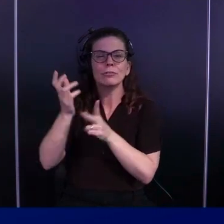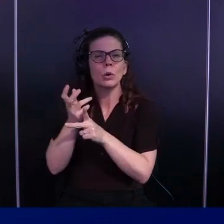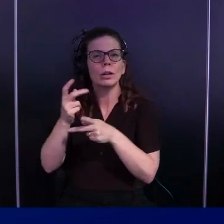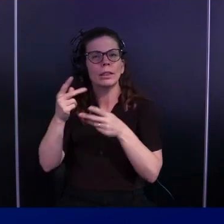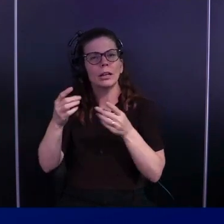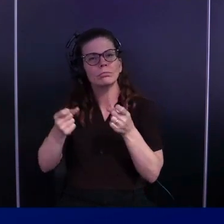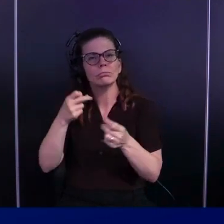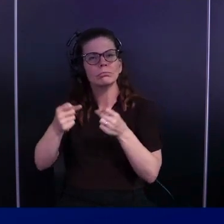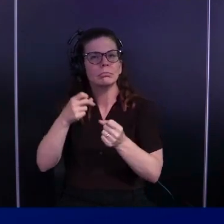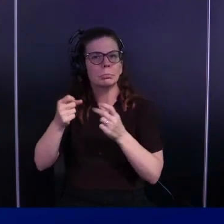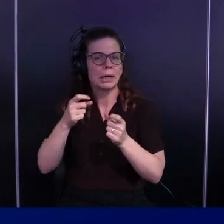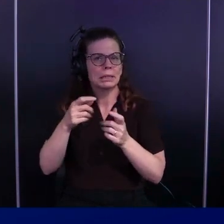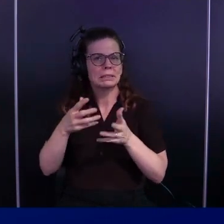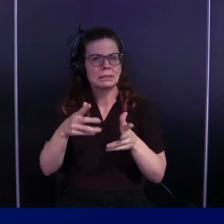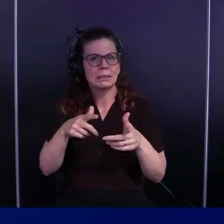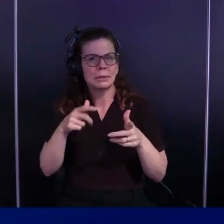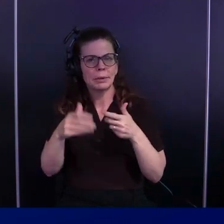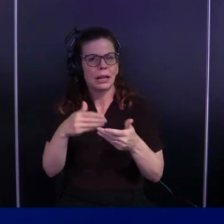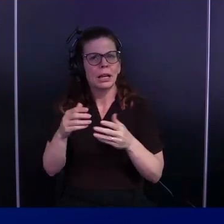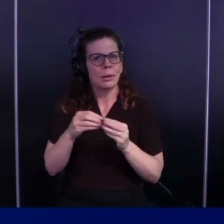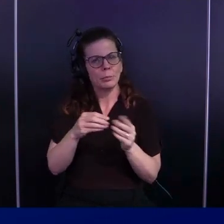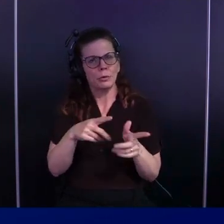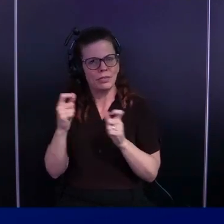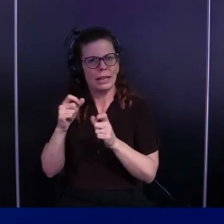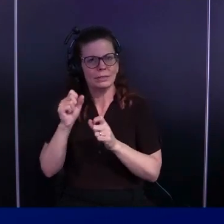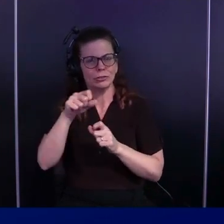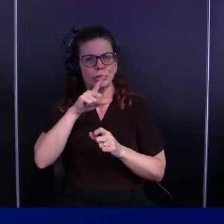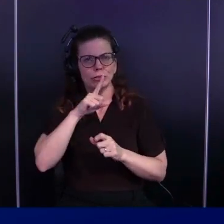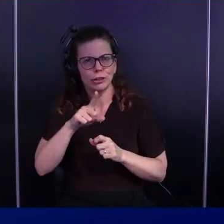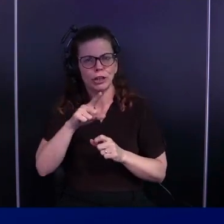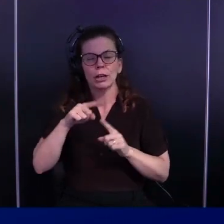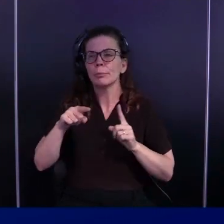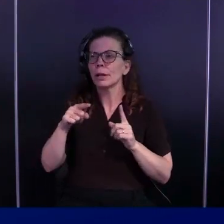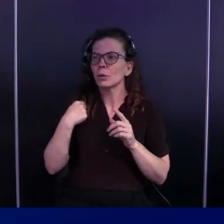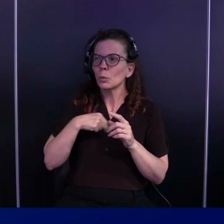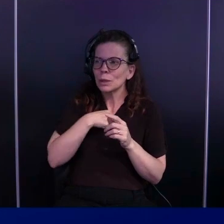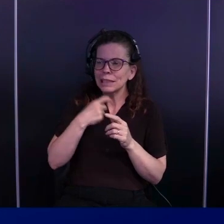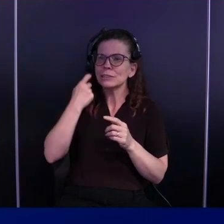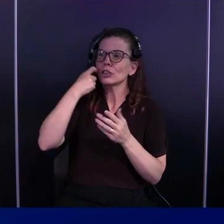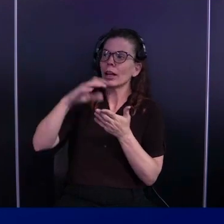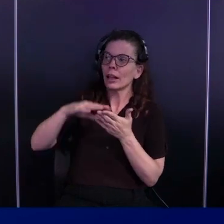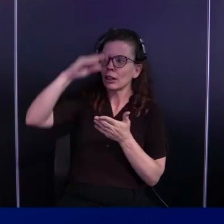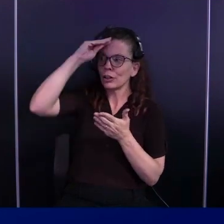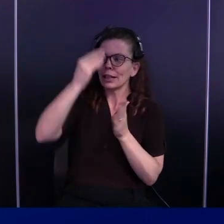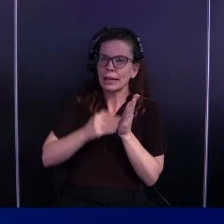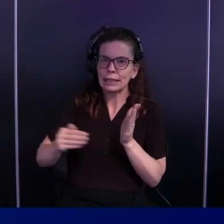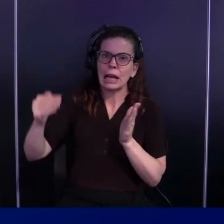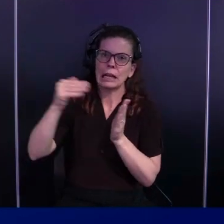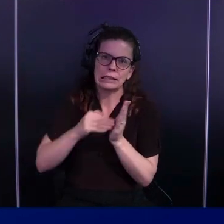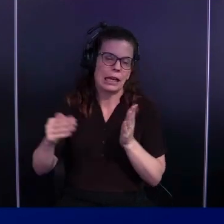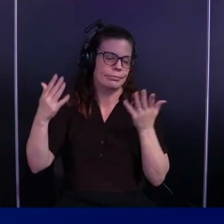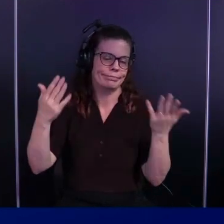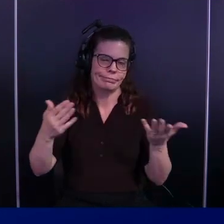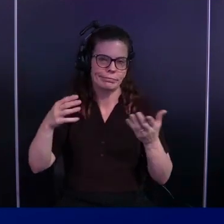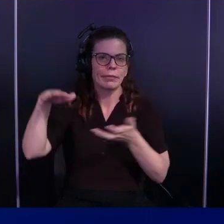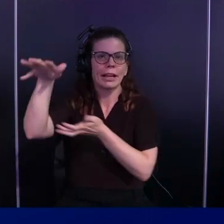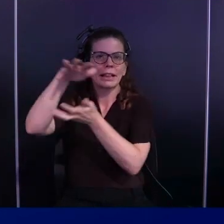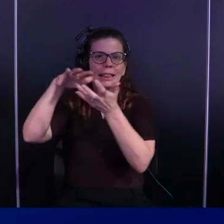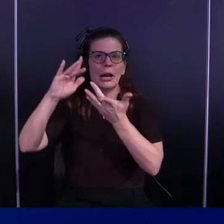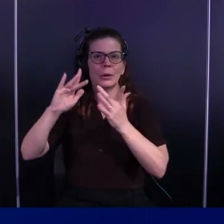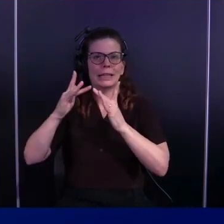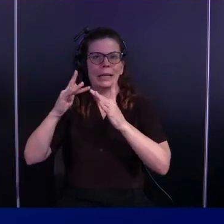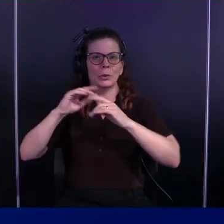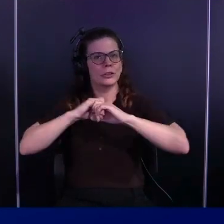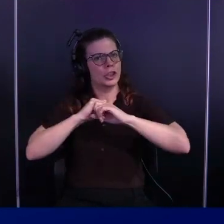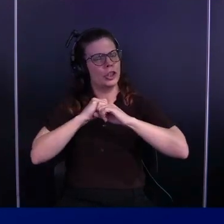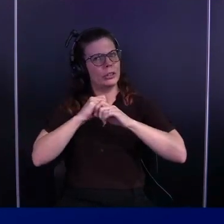for sure, and for moving fast for sure. But we're just learning again and again that cloud network security is